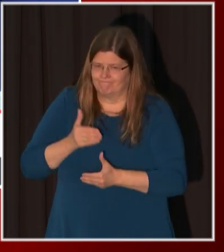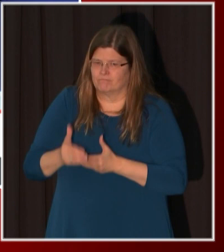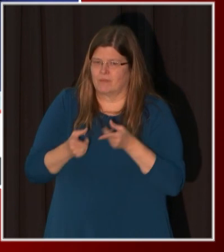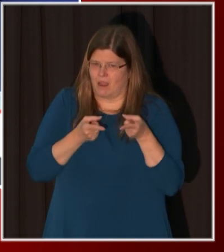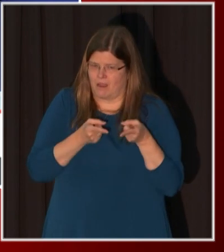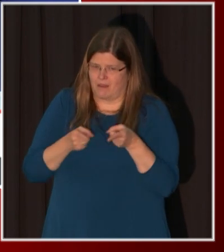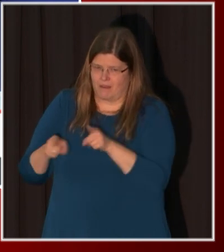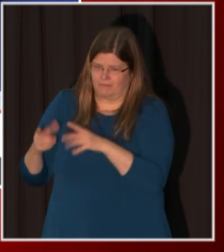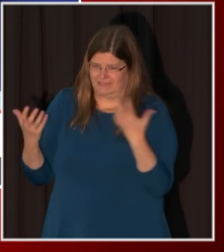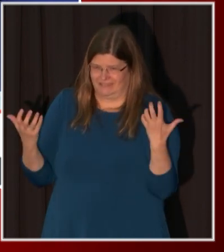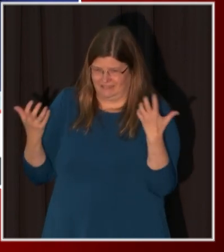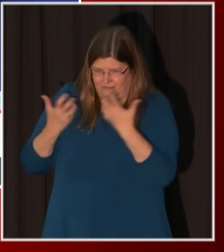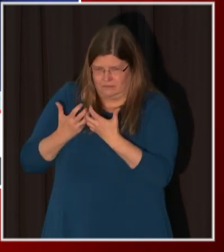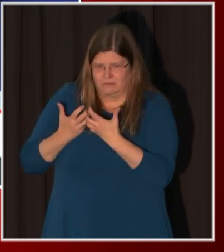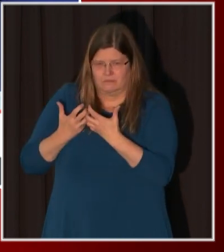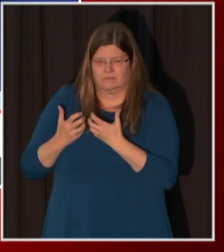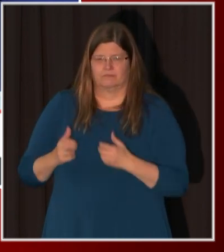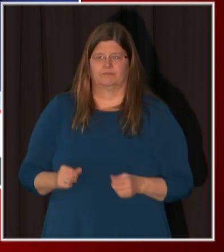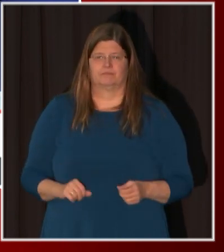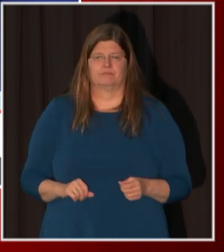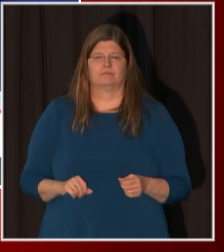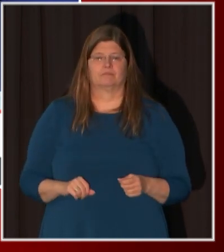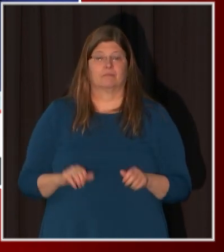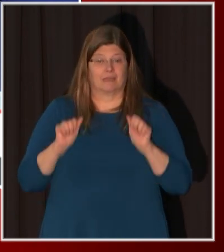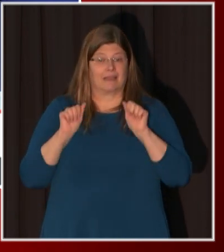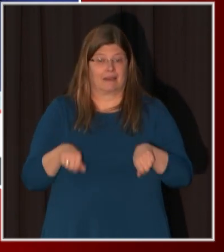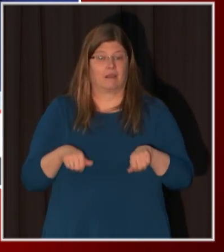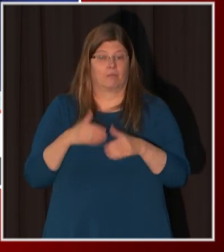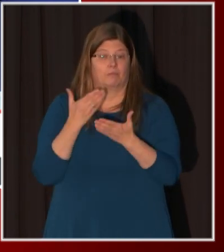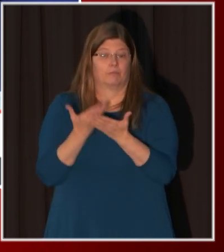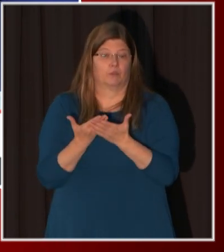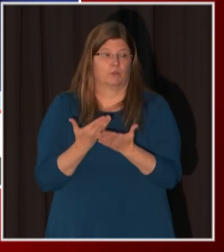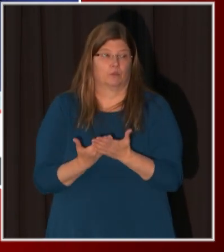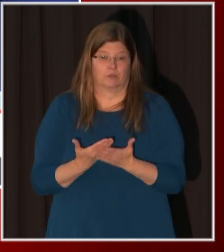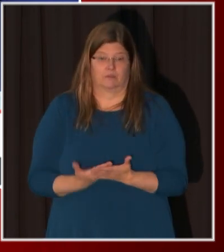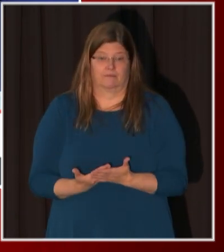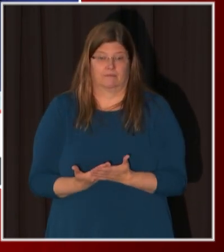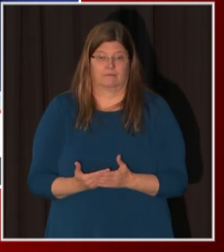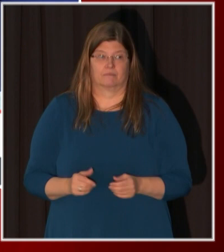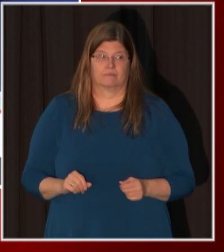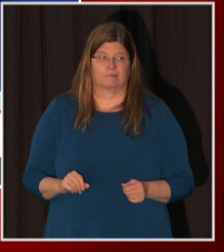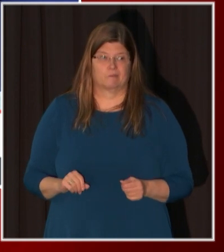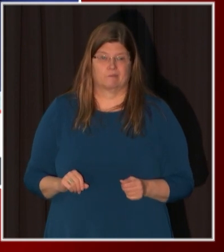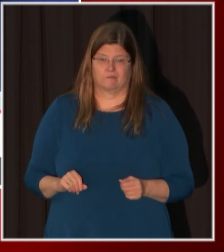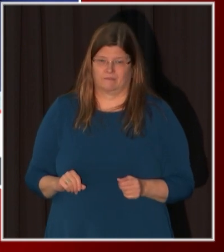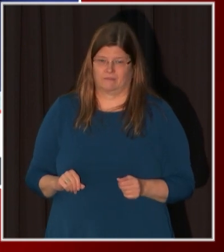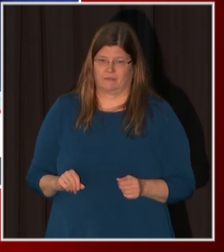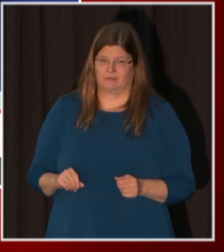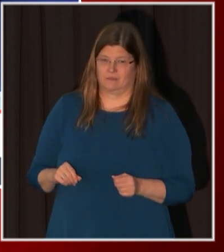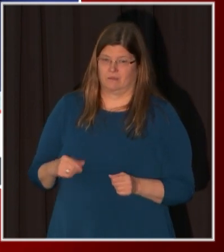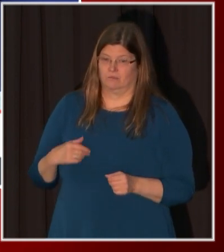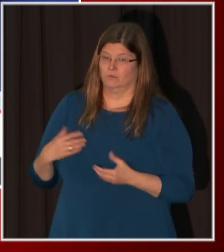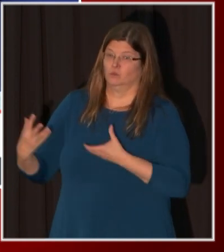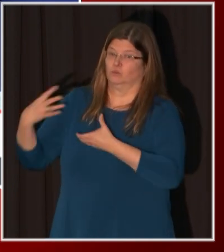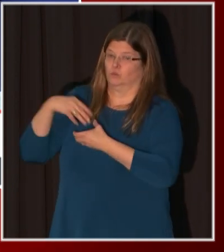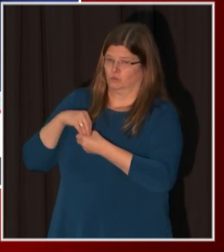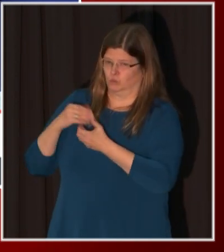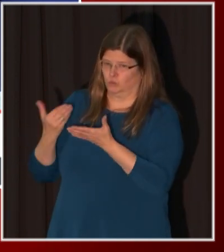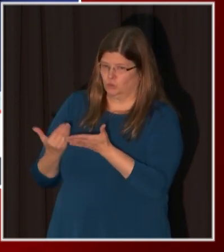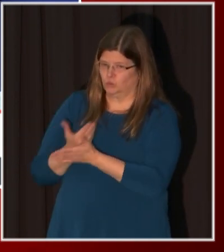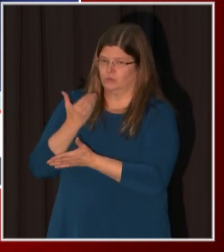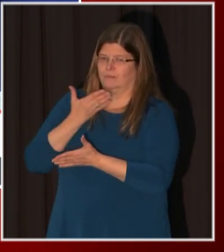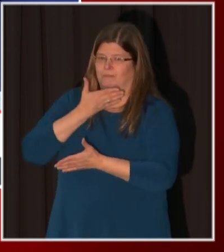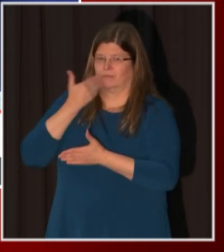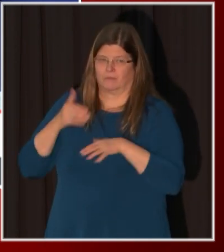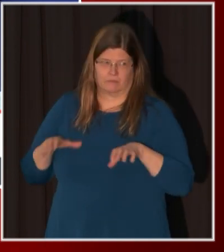but that they're verifiable. And that we're bringing all new best practices around congregate care settings to